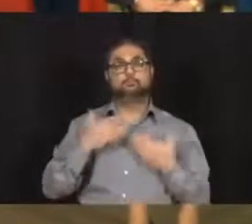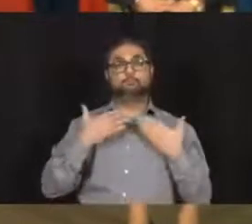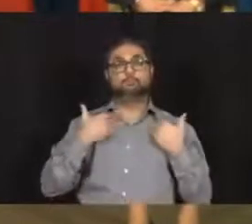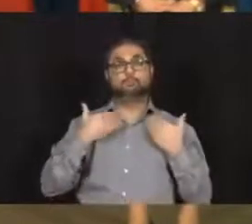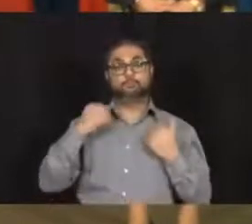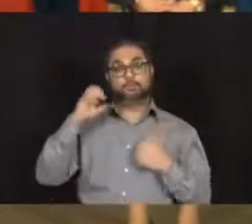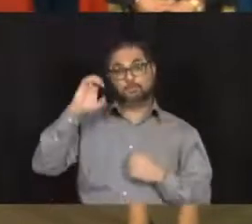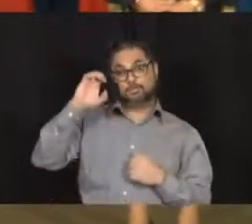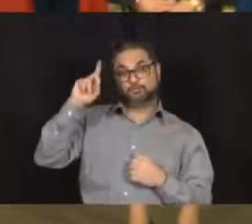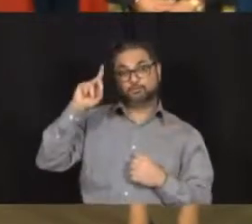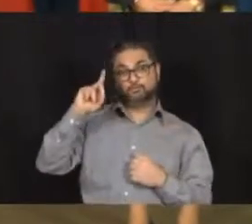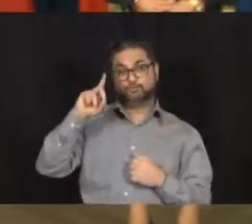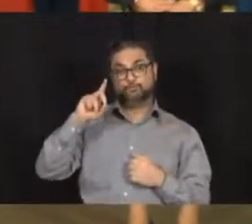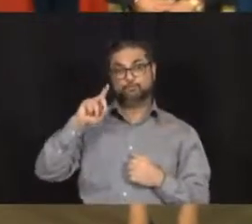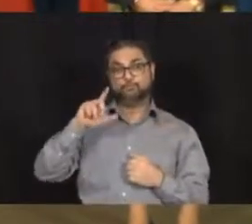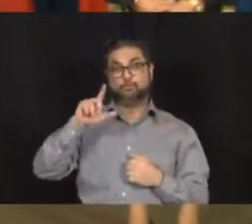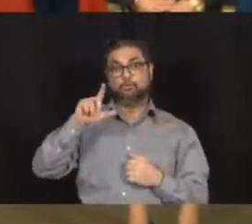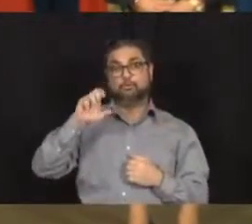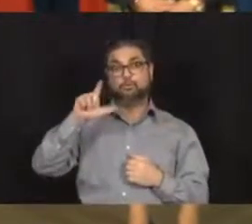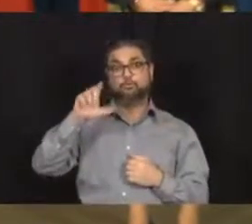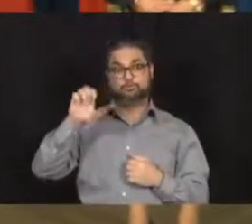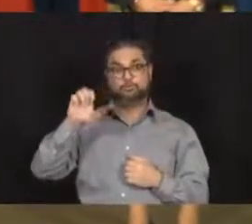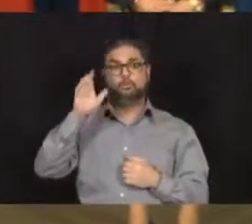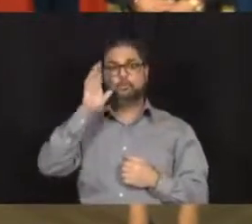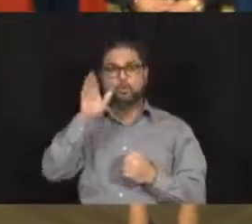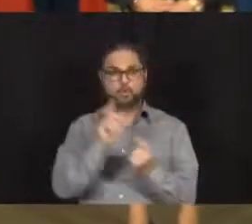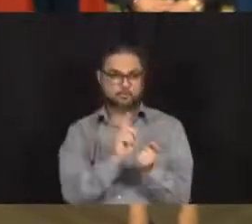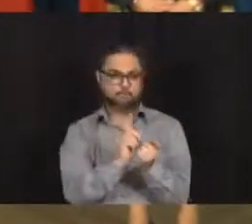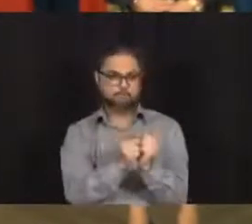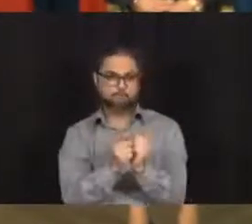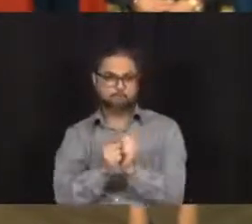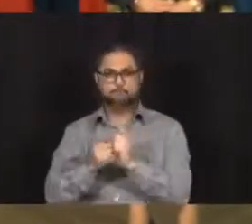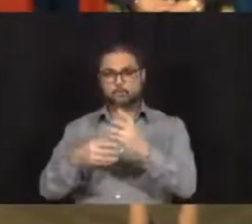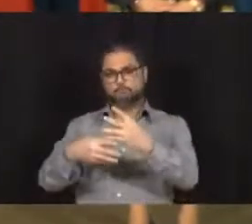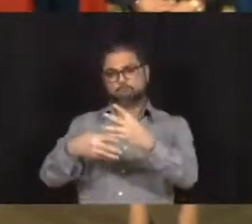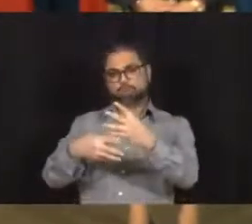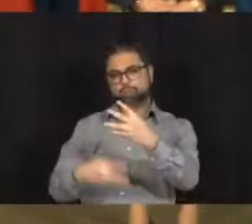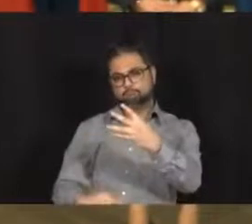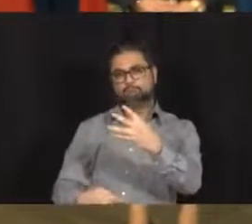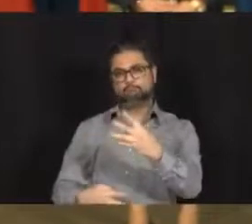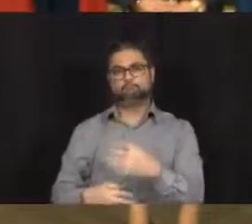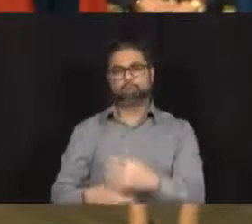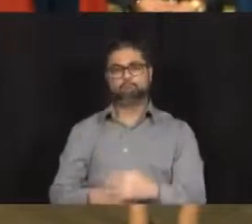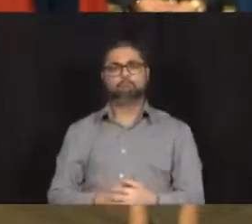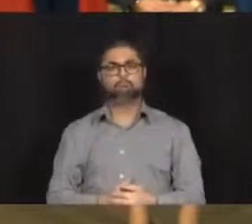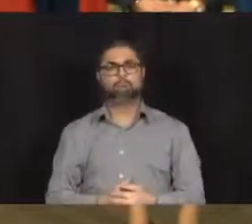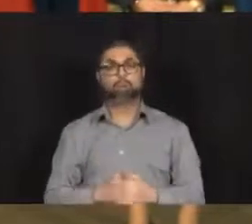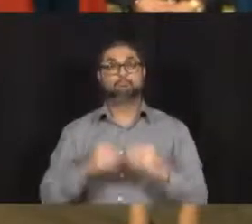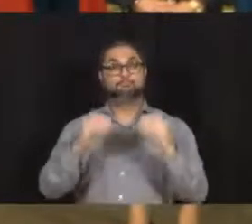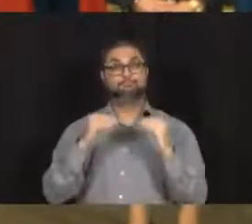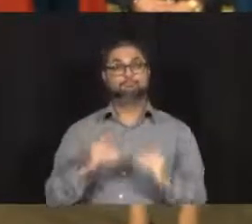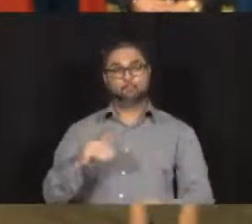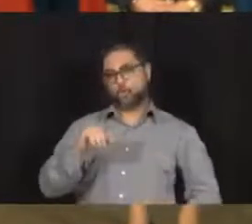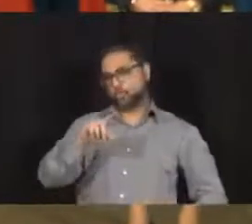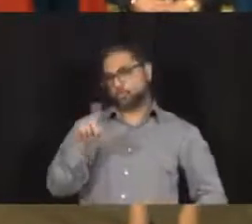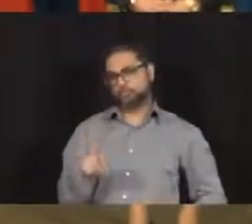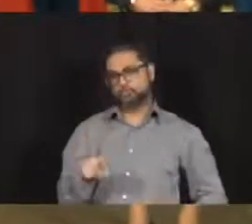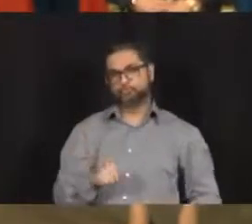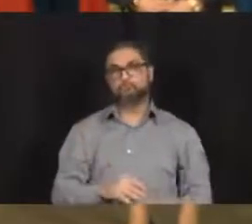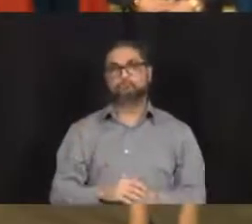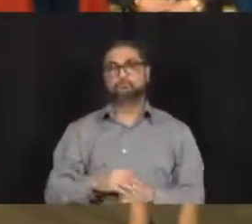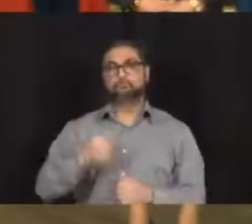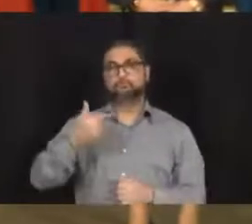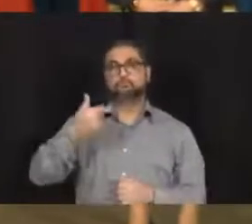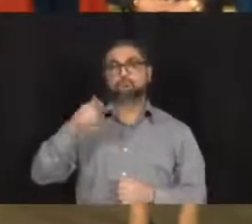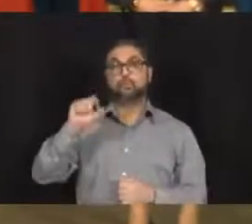and adjusting the list that he has. Next question. Next question comes from Laura Stone from the Globe and Mail. Please